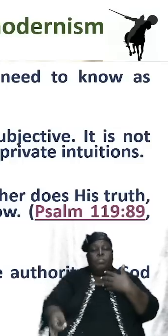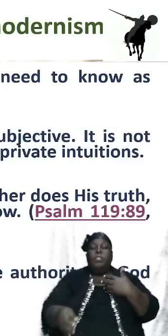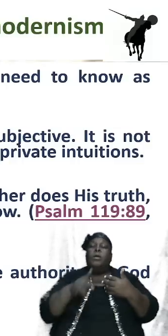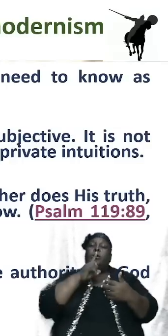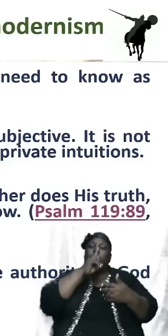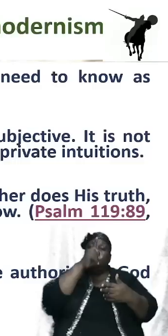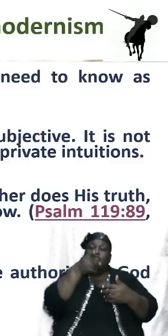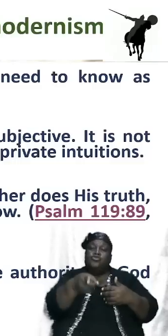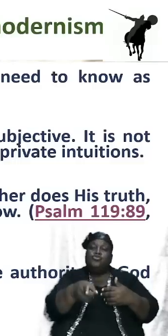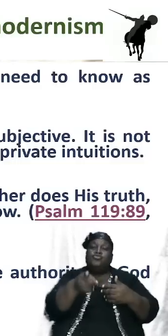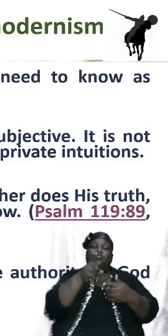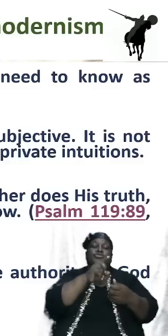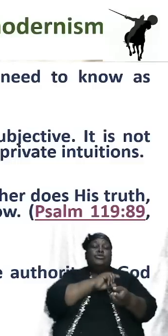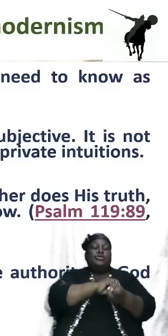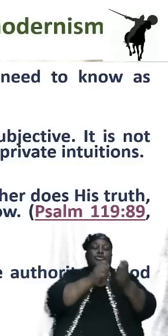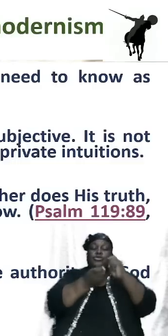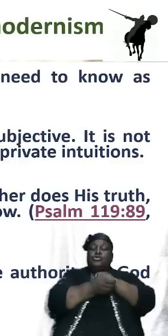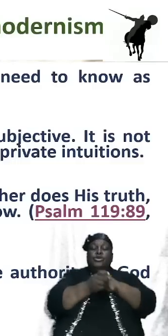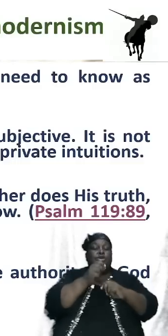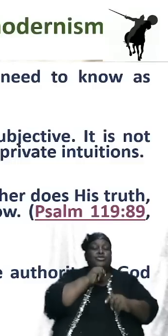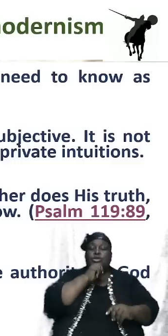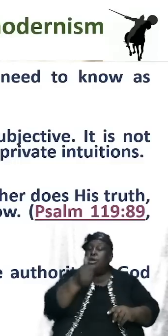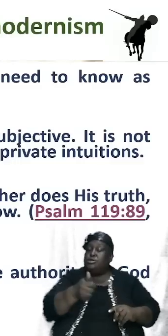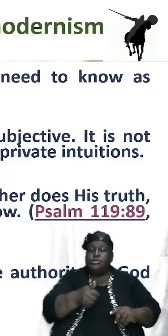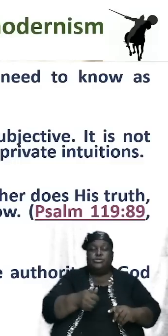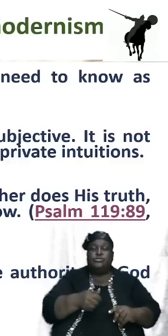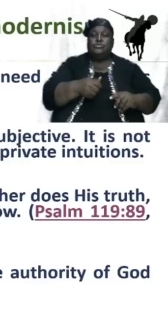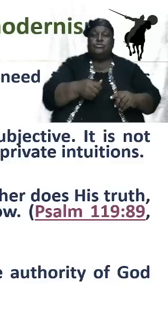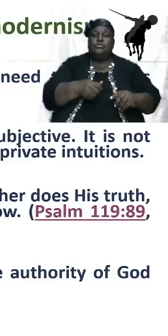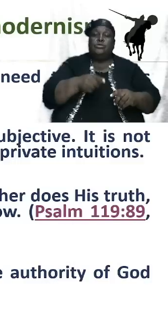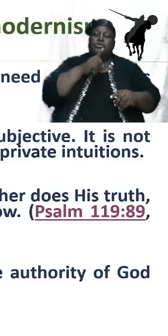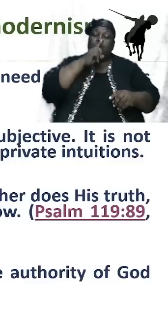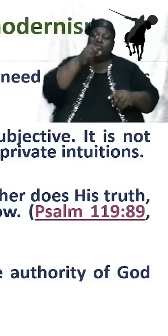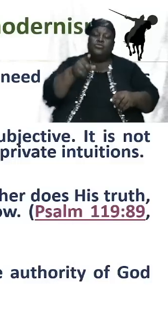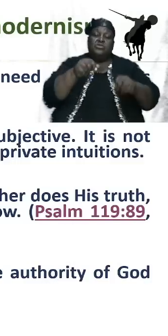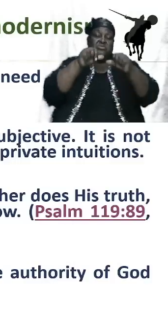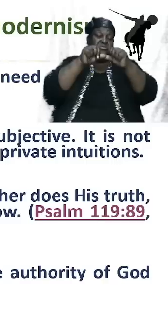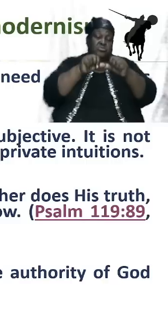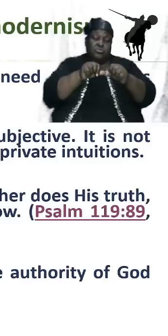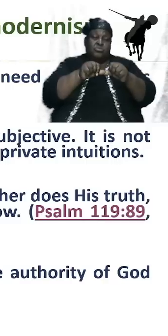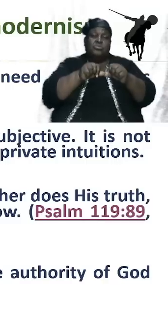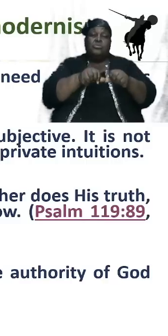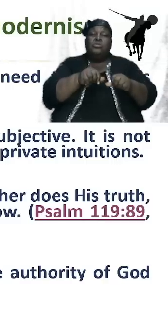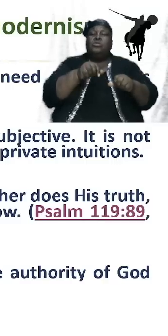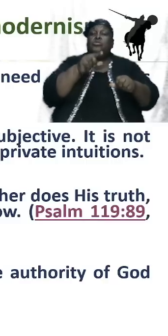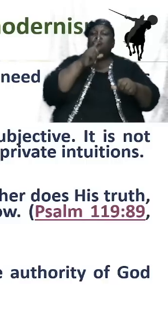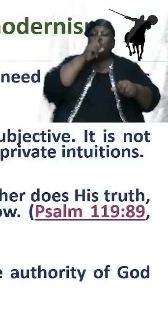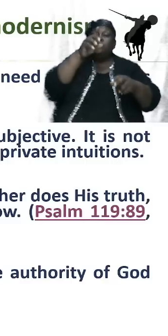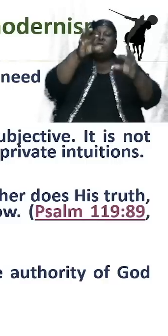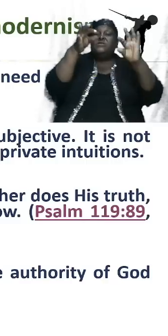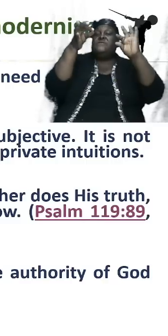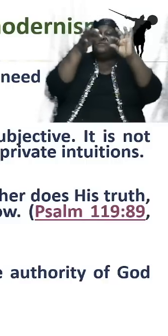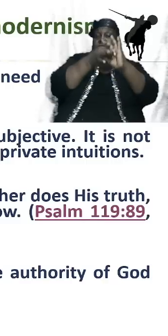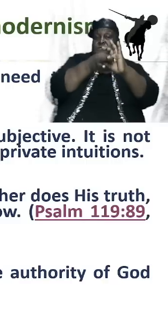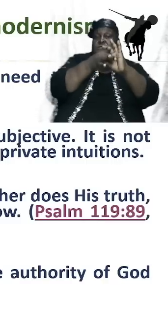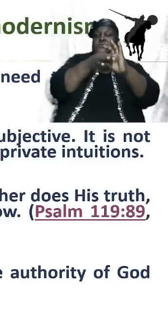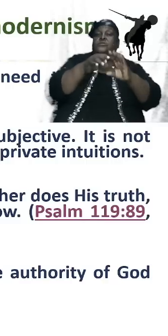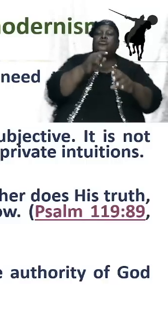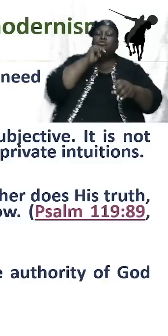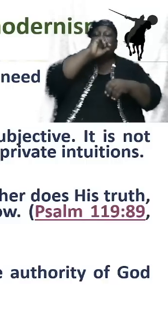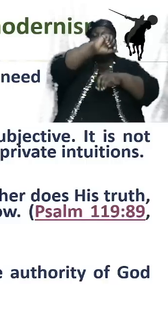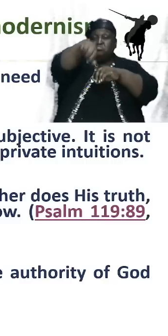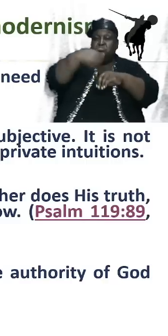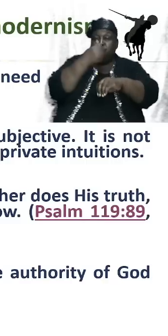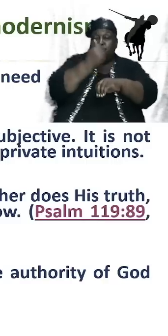remains unchanging. Truth, brethren, is permanent. Truth is fixed. Truth is